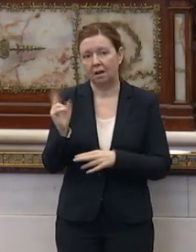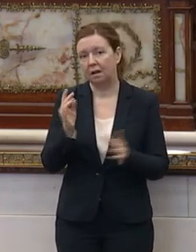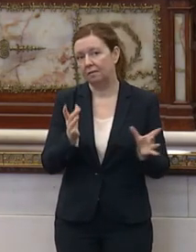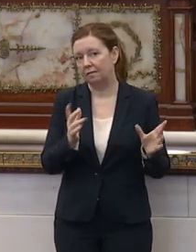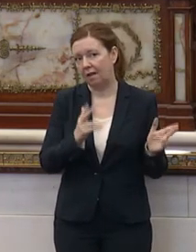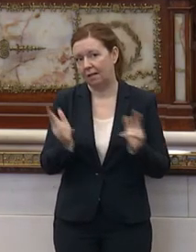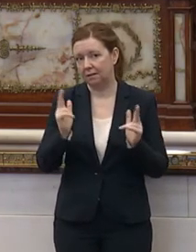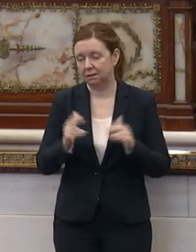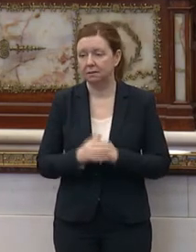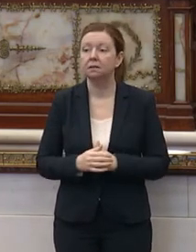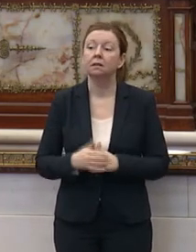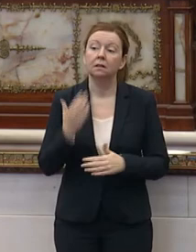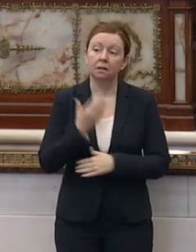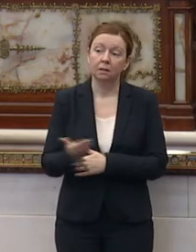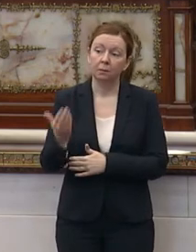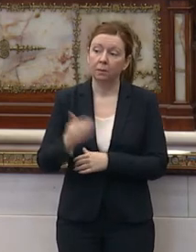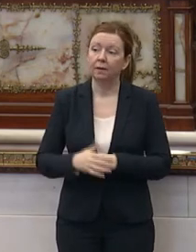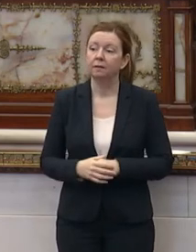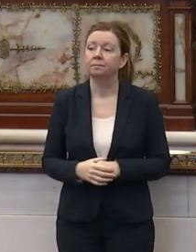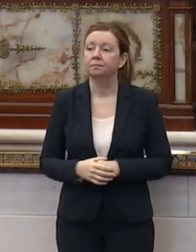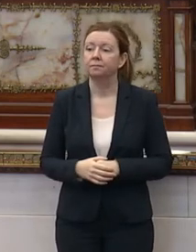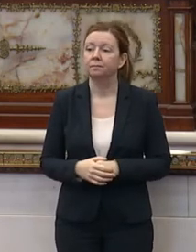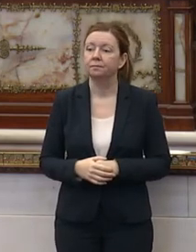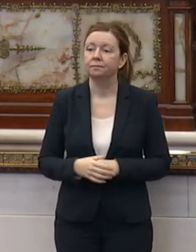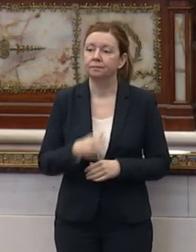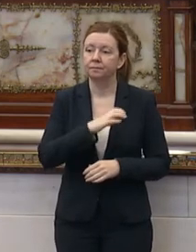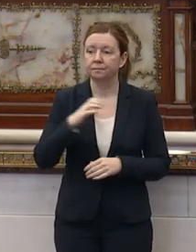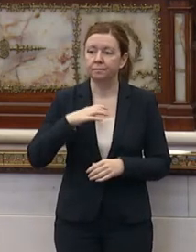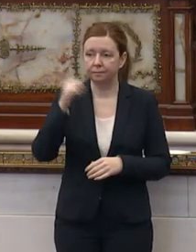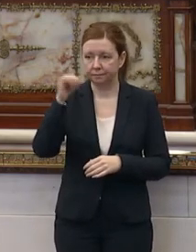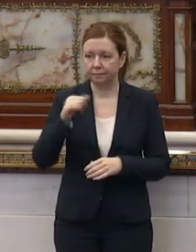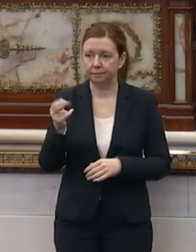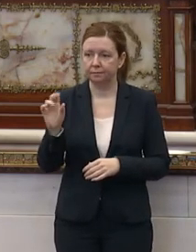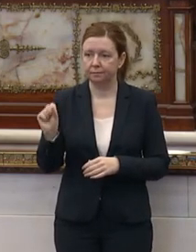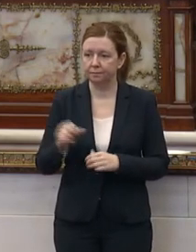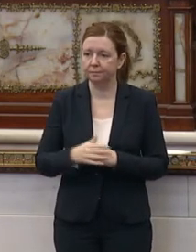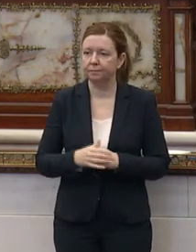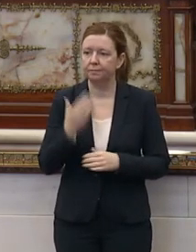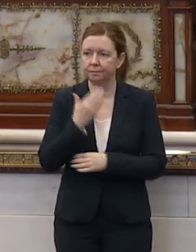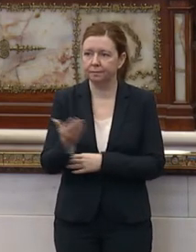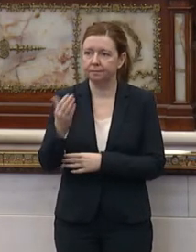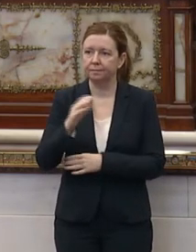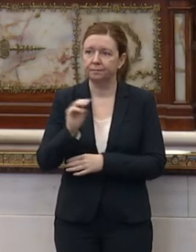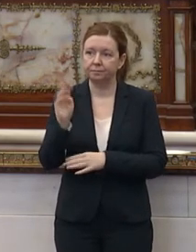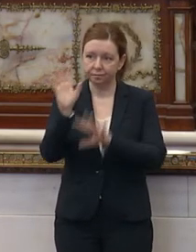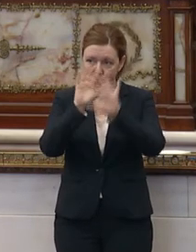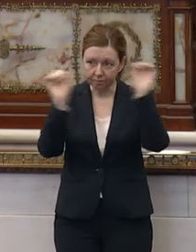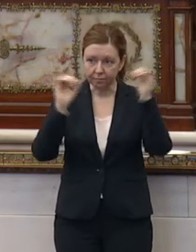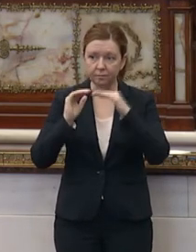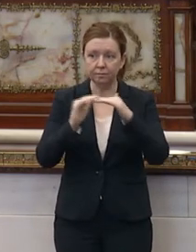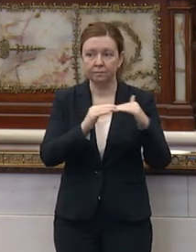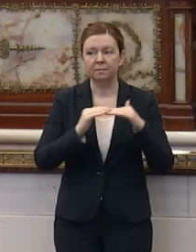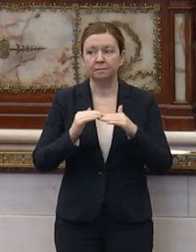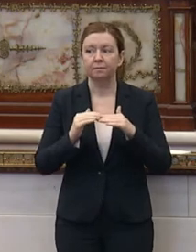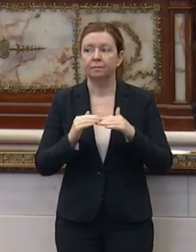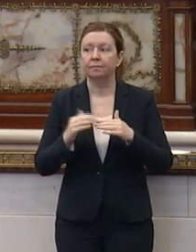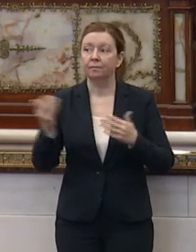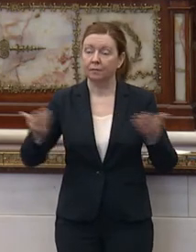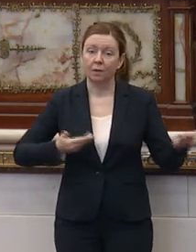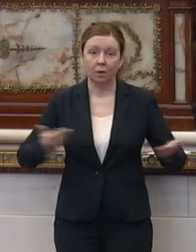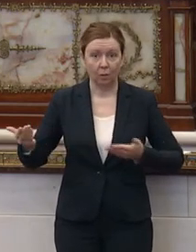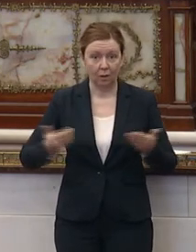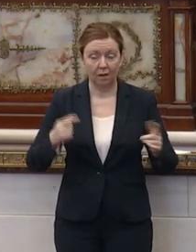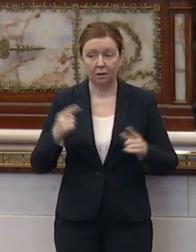violence. Good morning. Councilman Jones. Good morning, Mr. President, colleagues, and